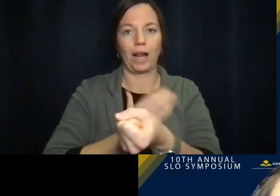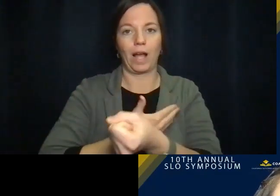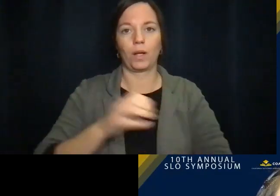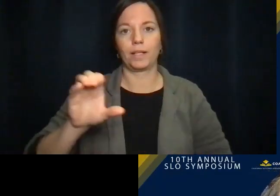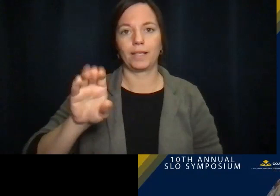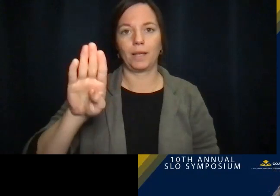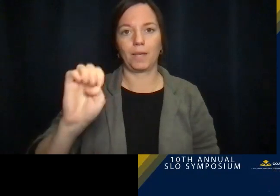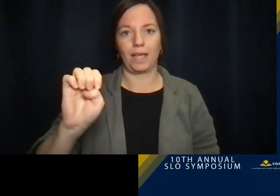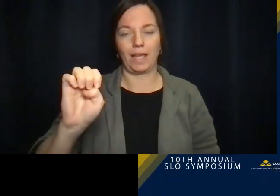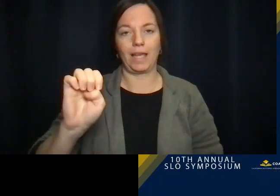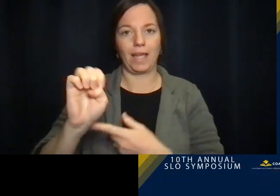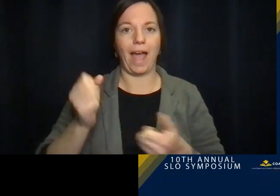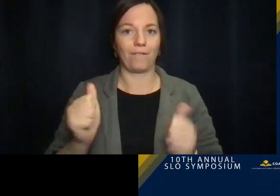efforts?